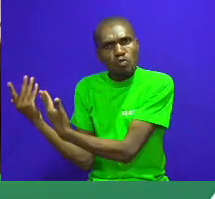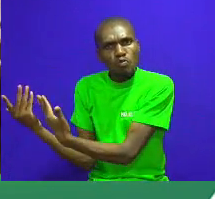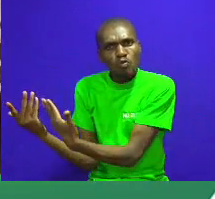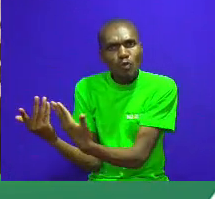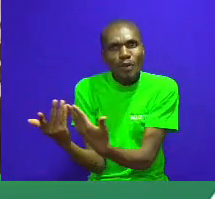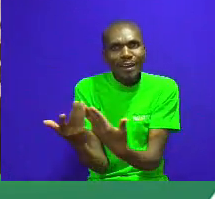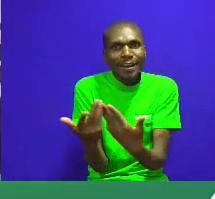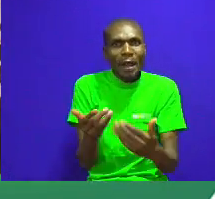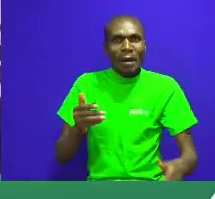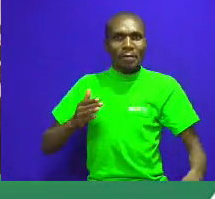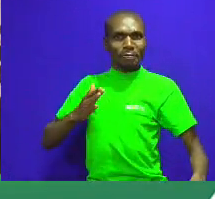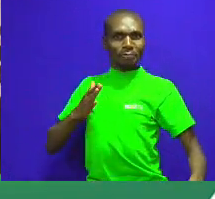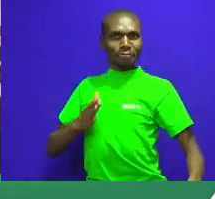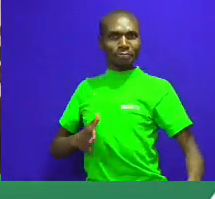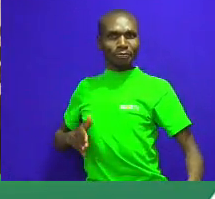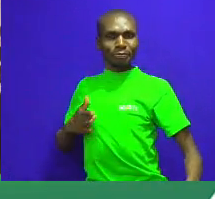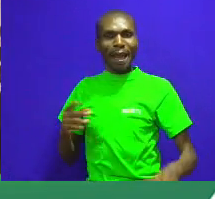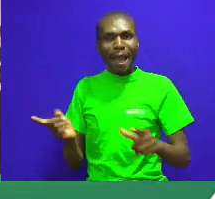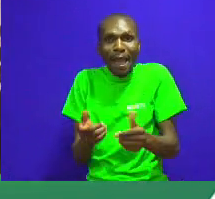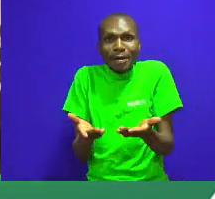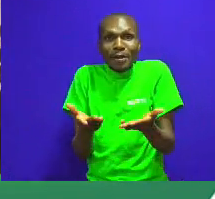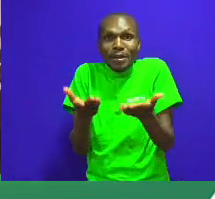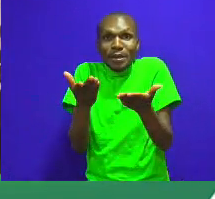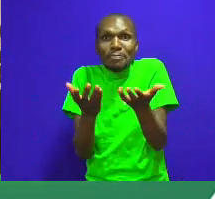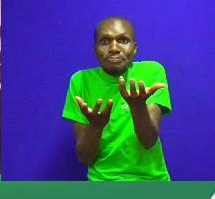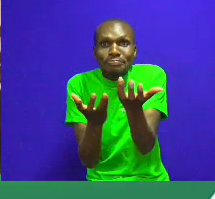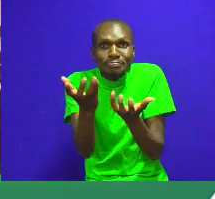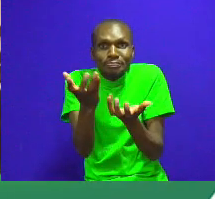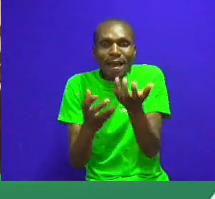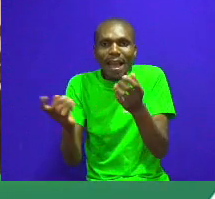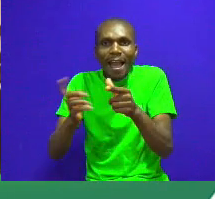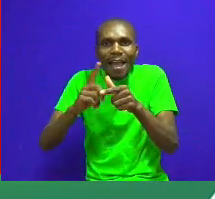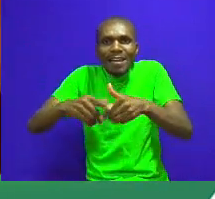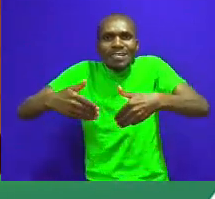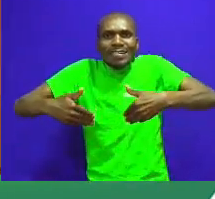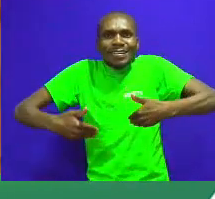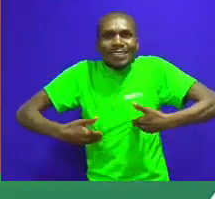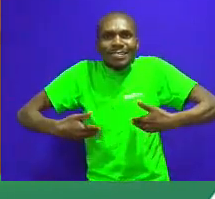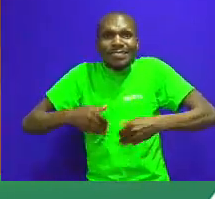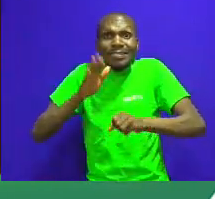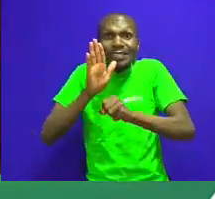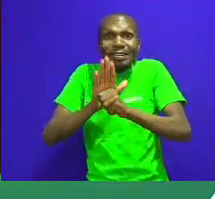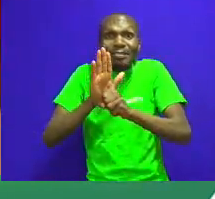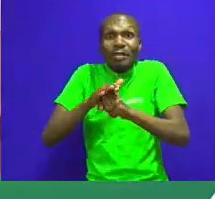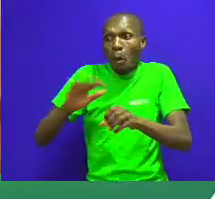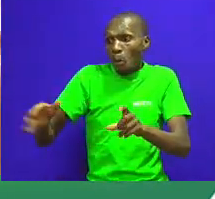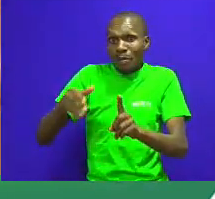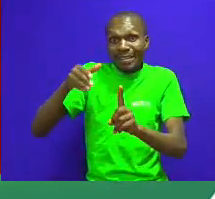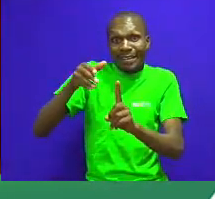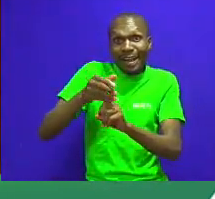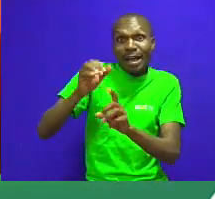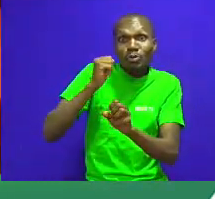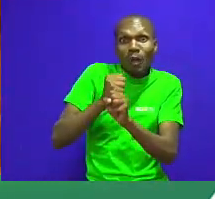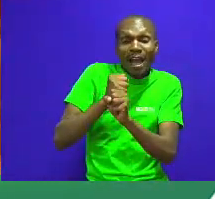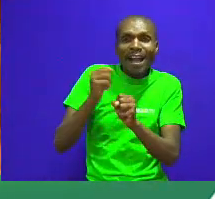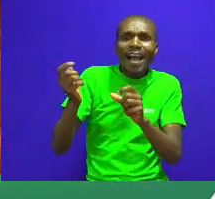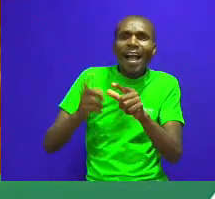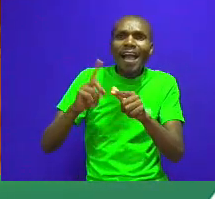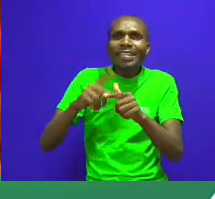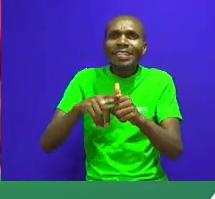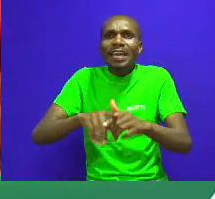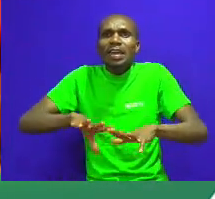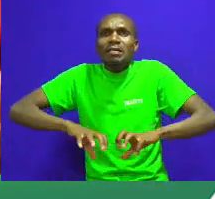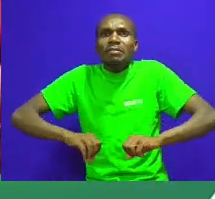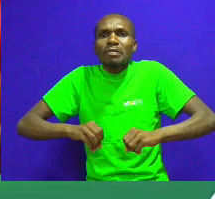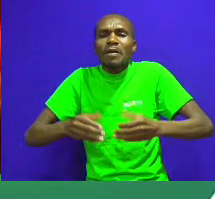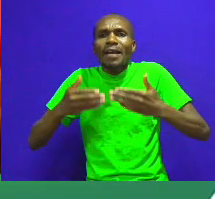keyo. Asogo kini obo nchiriri ya nagote ya una, abasabange ni gobe nyole ire emirimo. Tunaono panusi mkubwa